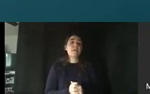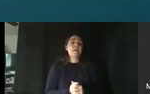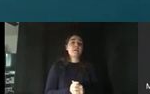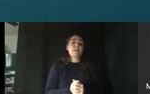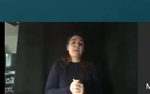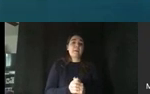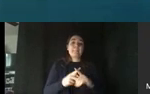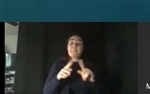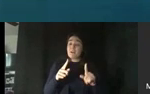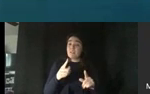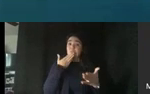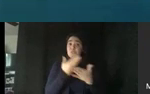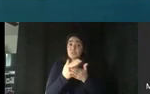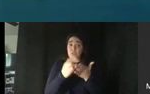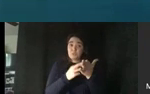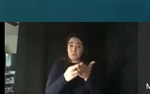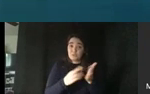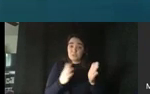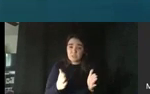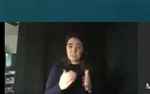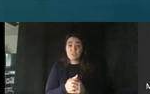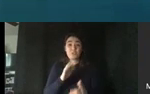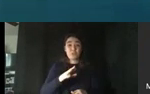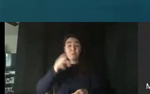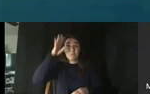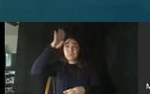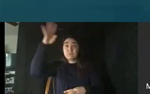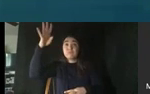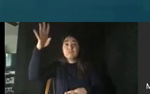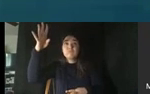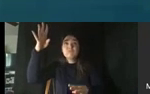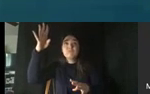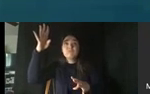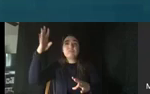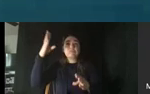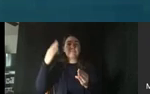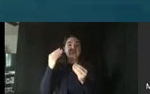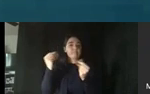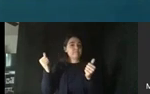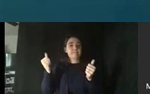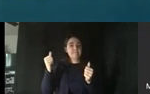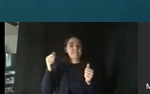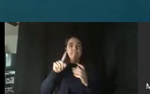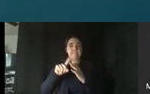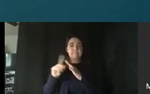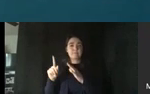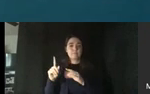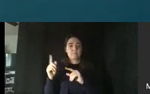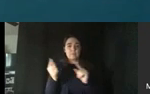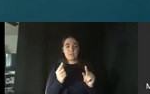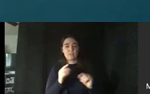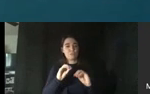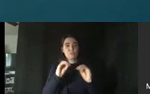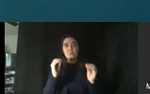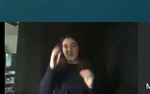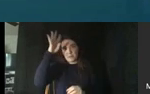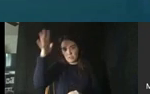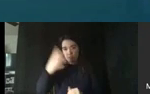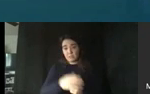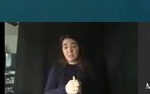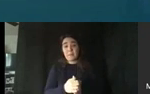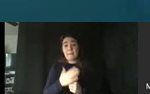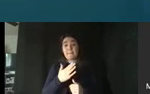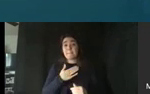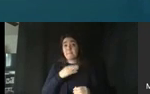you have to lose your imagination. When you're in a war zone, there's no imagination left. A dream of mine growing up had always been to write a novel,